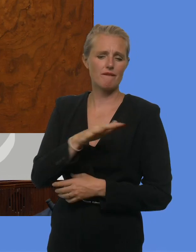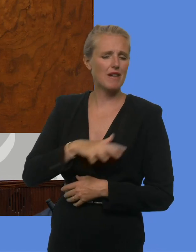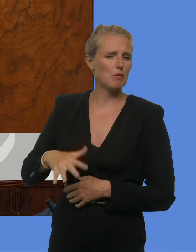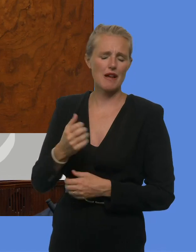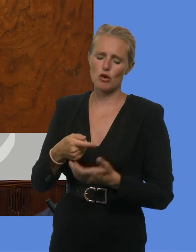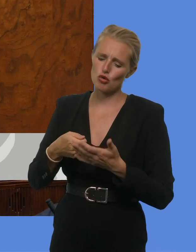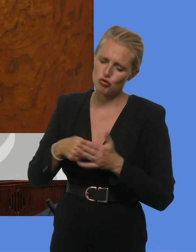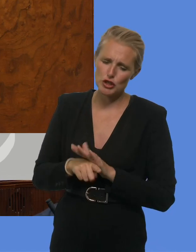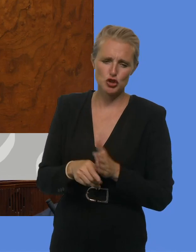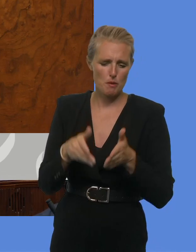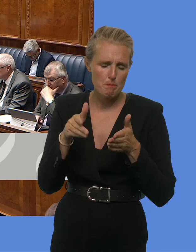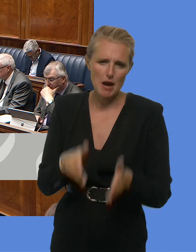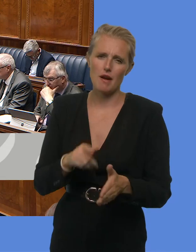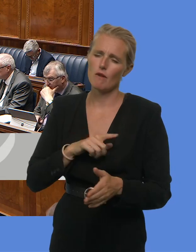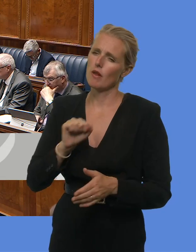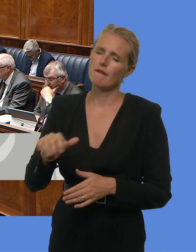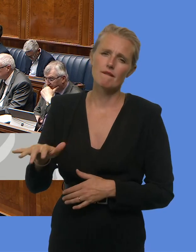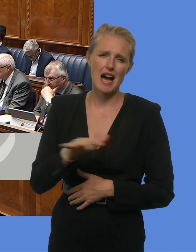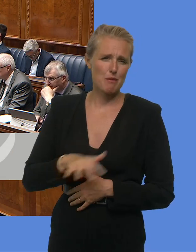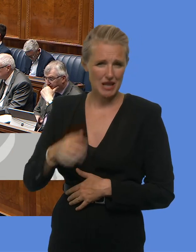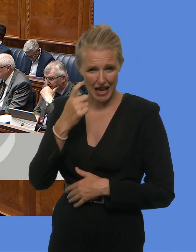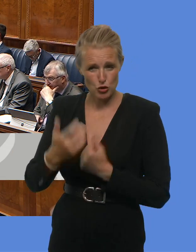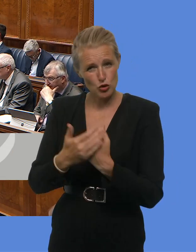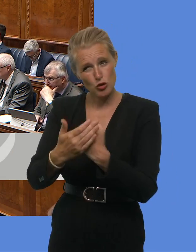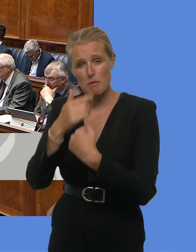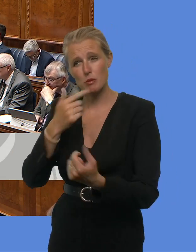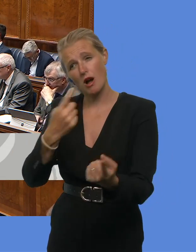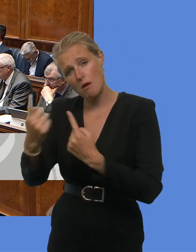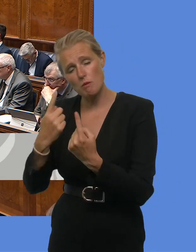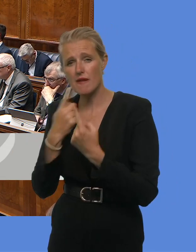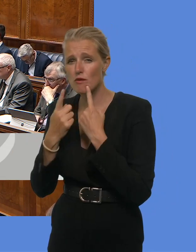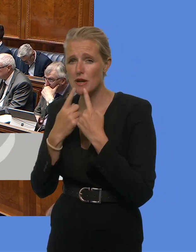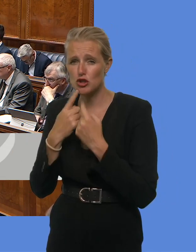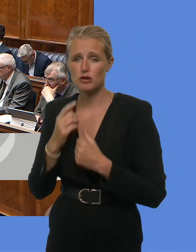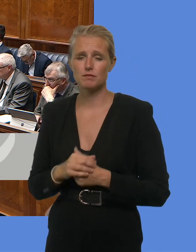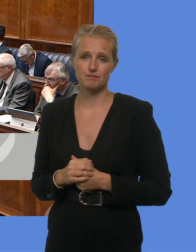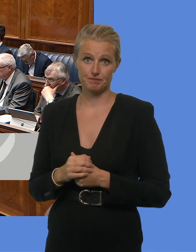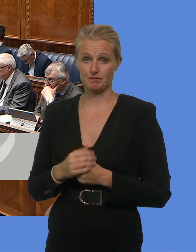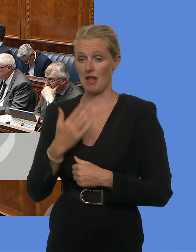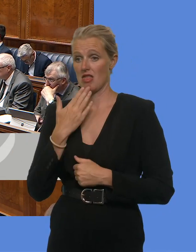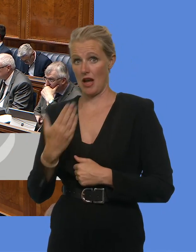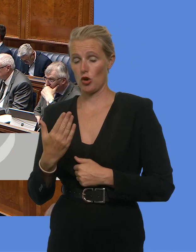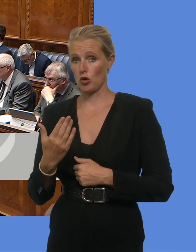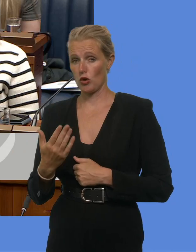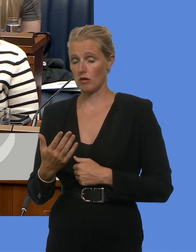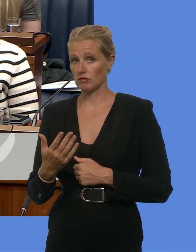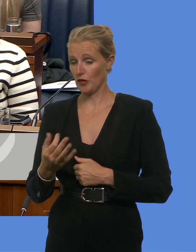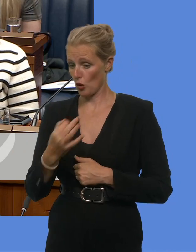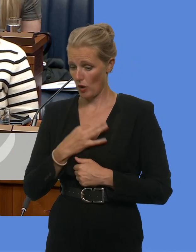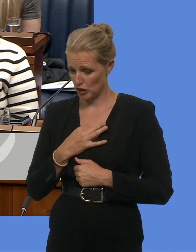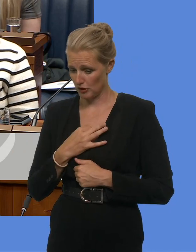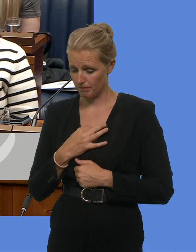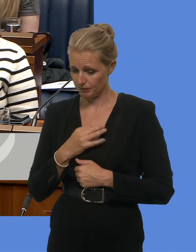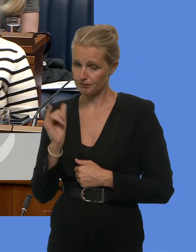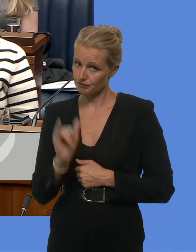ones which they so rightly deserve? First Minister. Thank you, Mr. Speaker, and I thank the member for his question. Of course, there is a